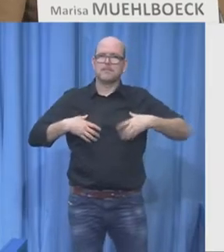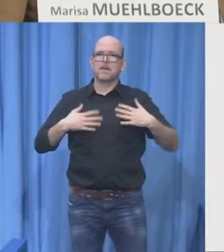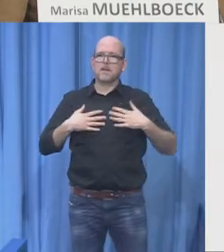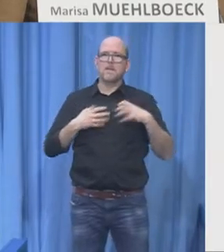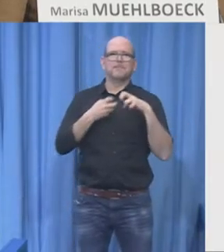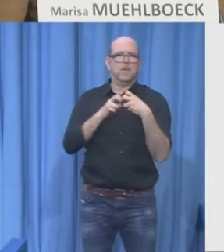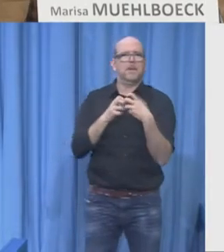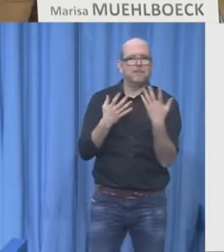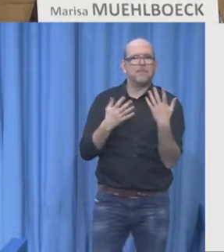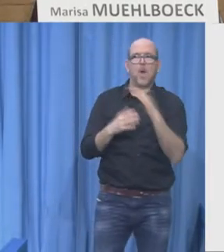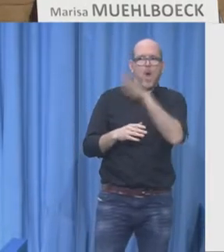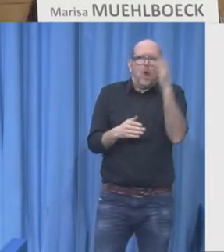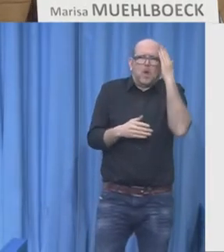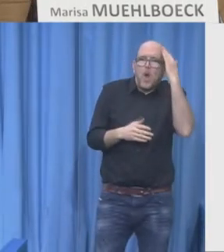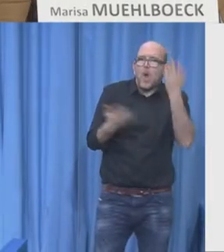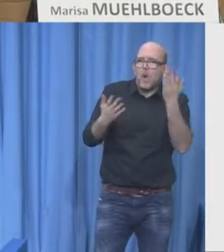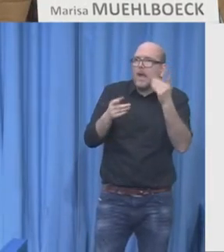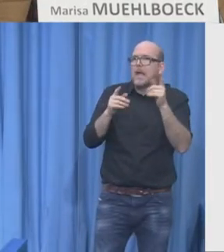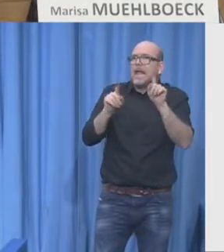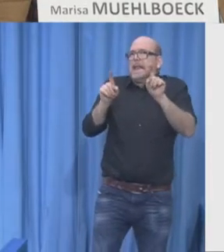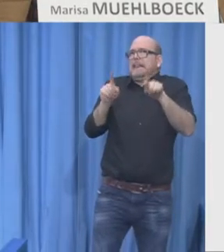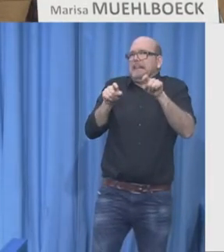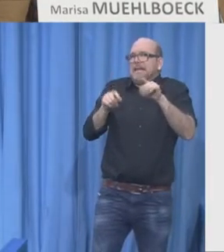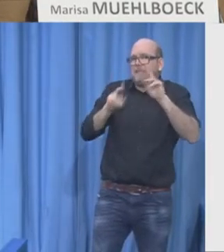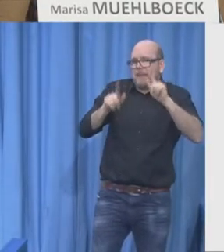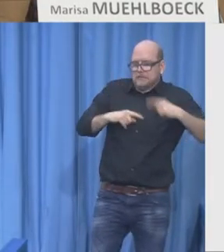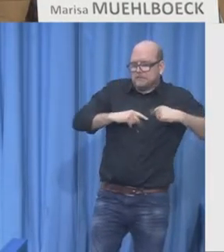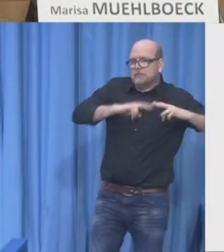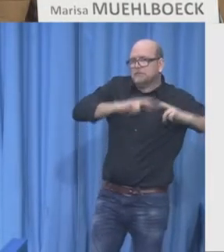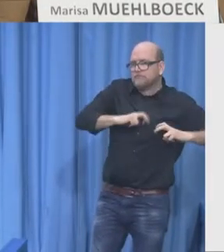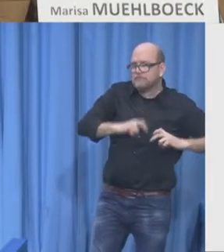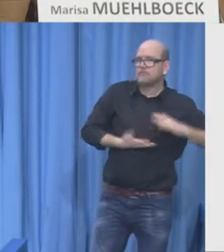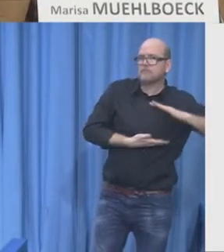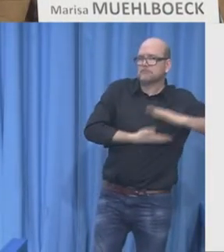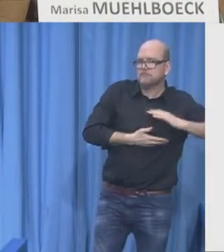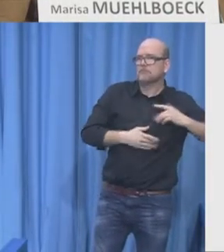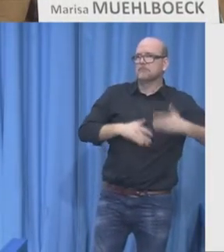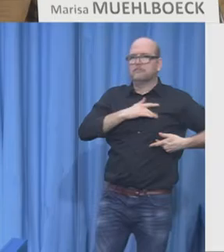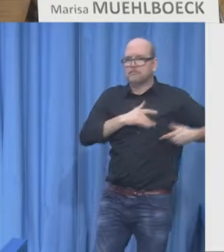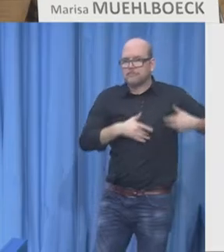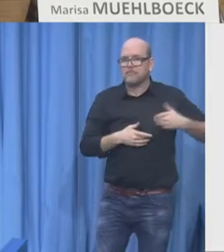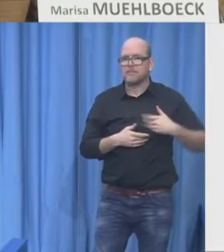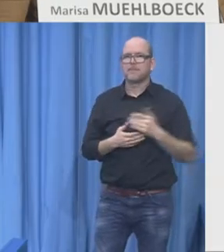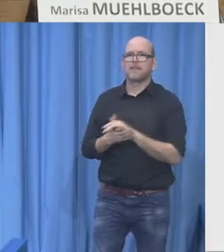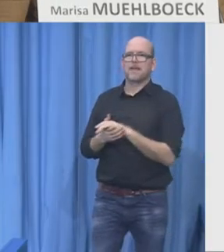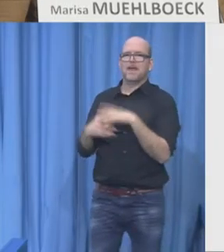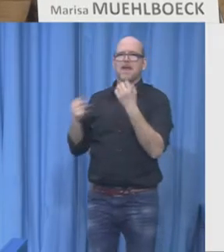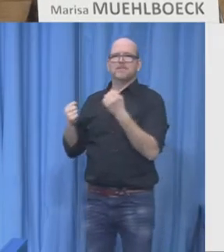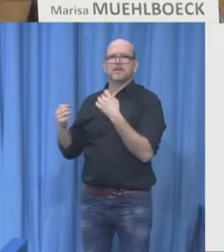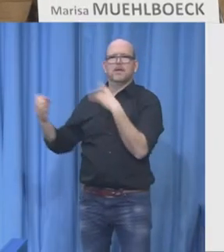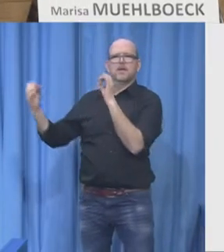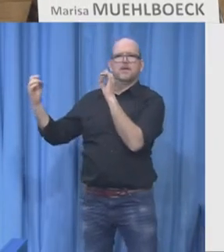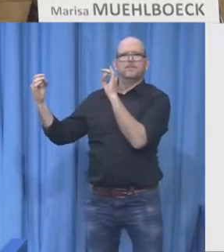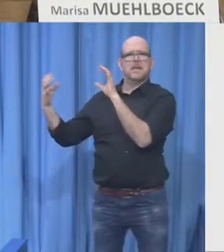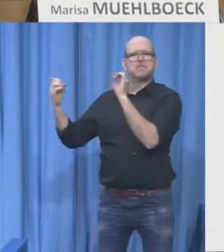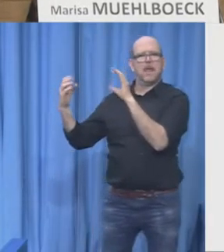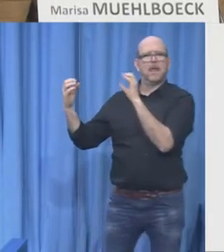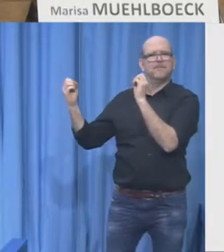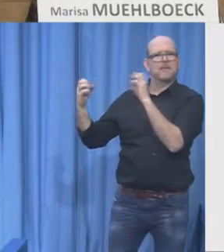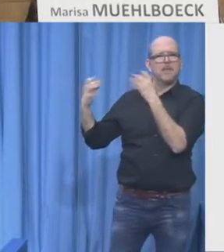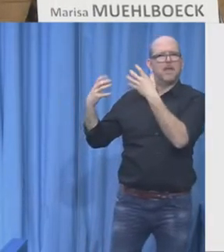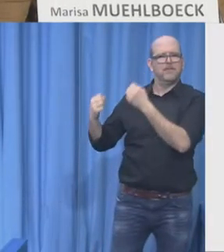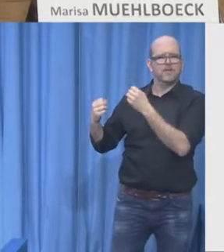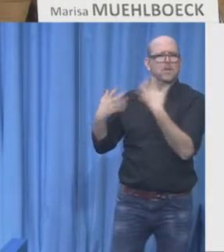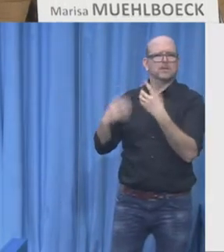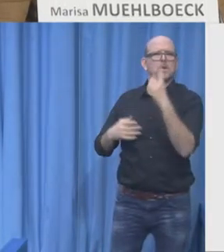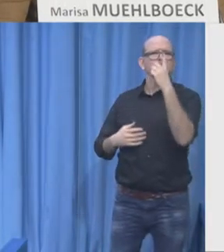encouraging. This is the feedback from 100 women in Austria who have already experienced the tactile